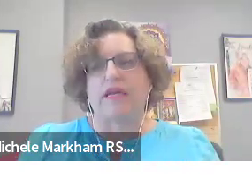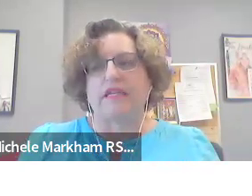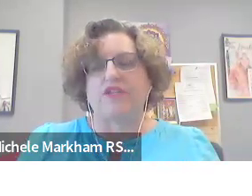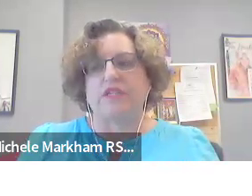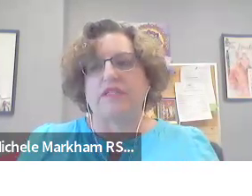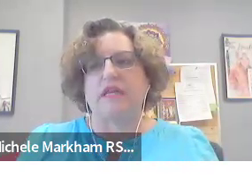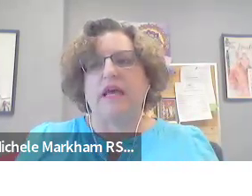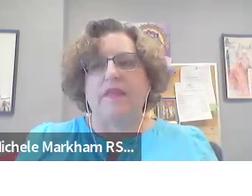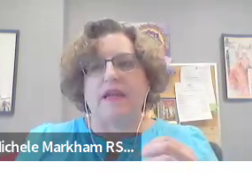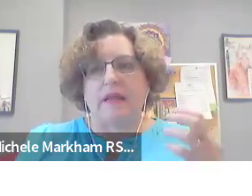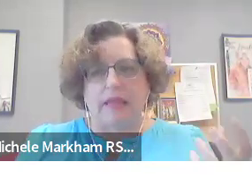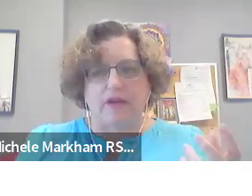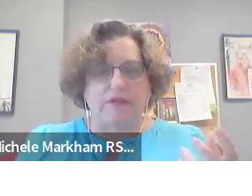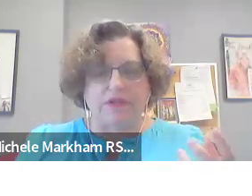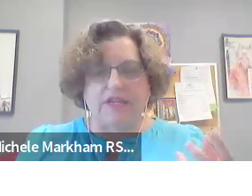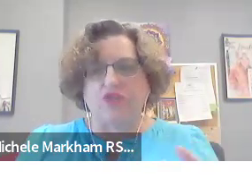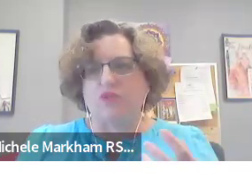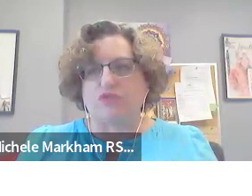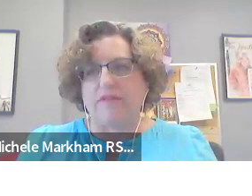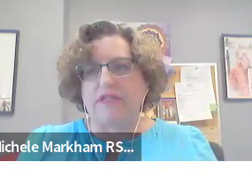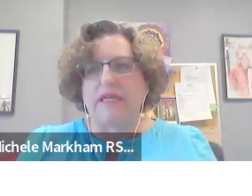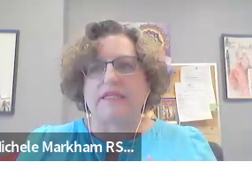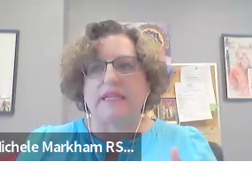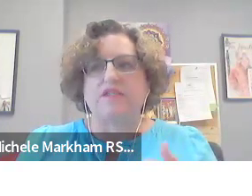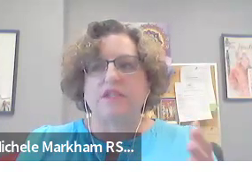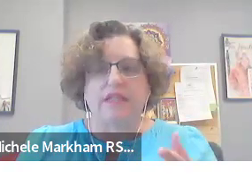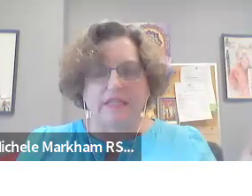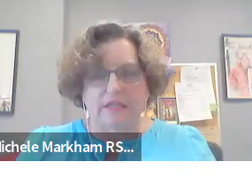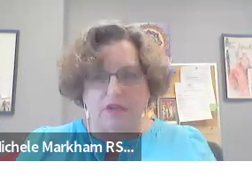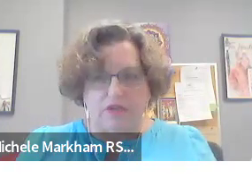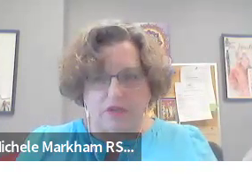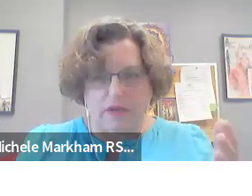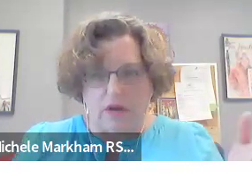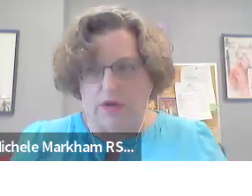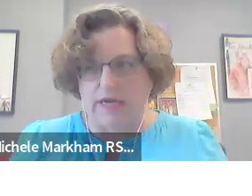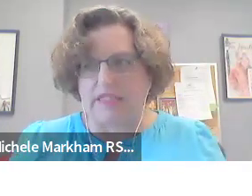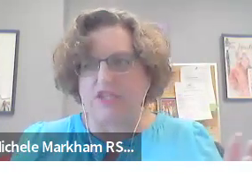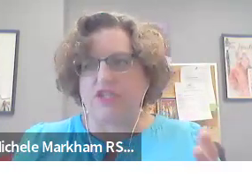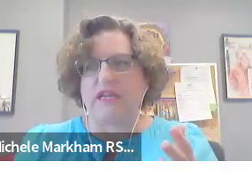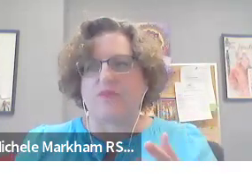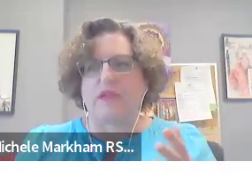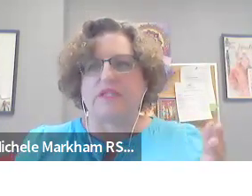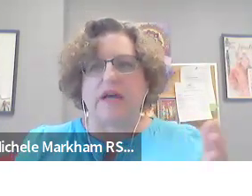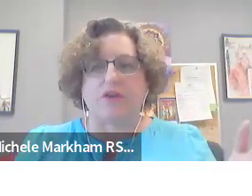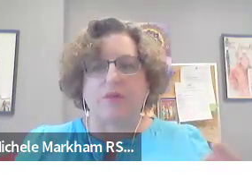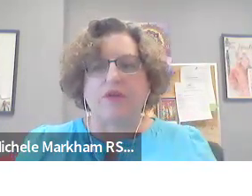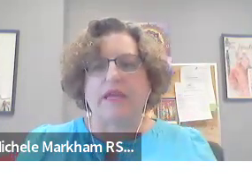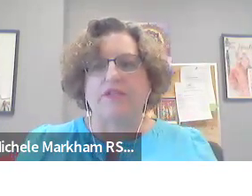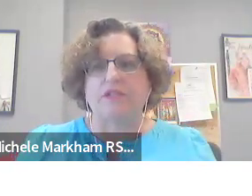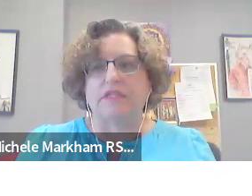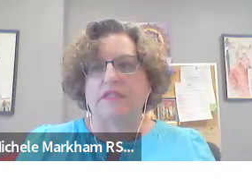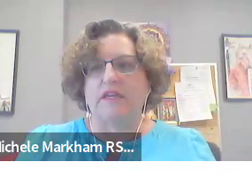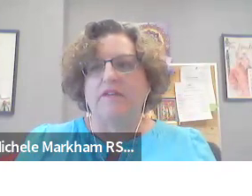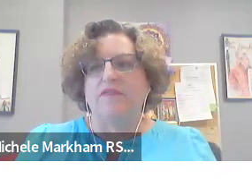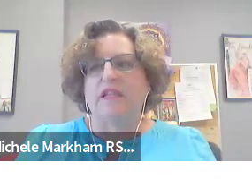serving organizations. And then a letter of invitation was drafted and sent to these organizations as well as to other